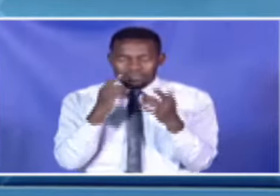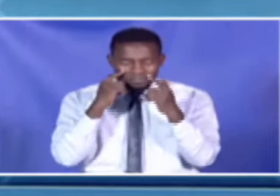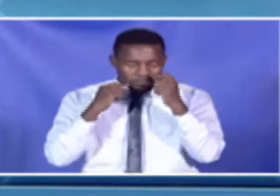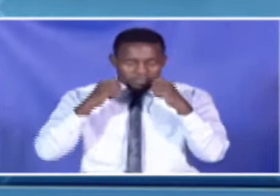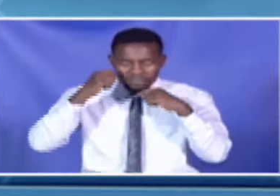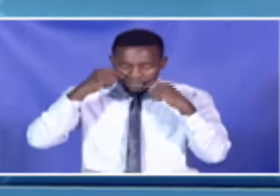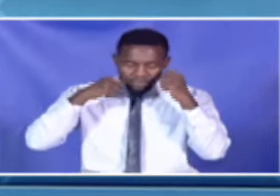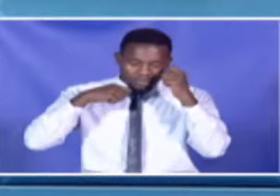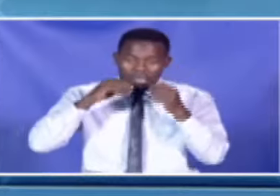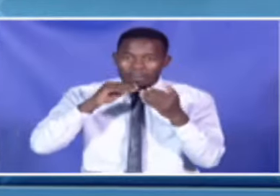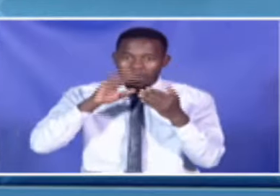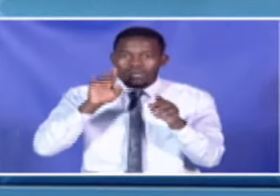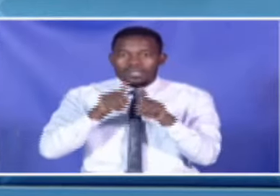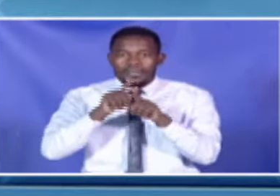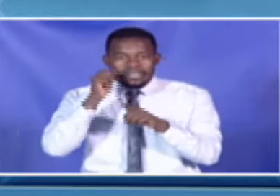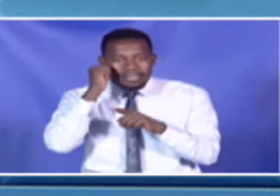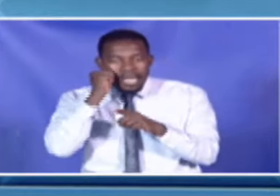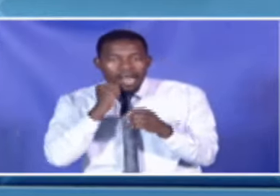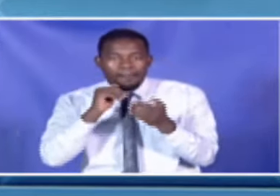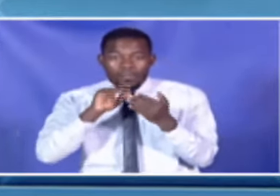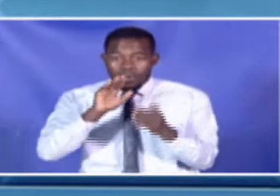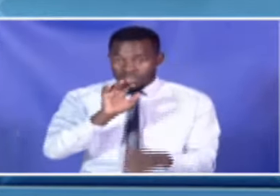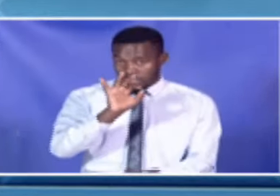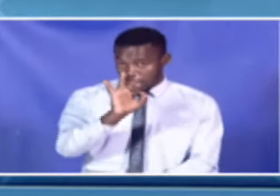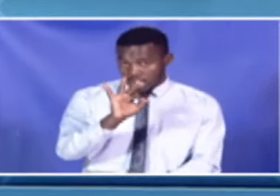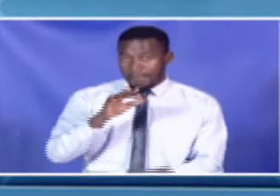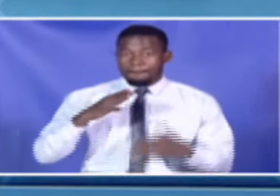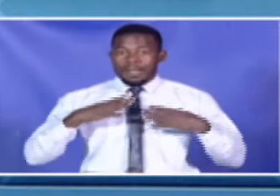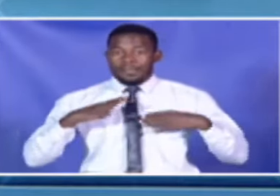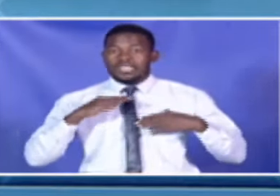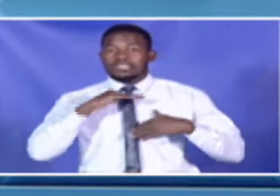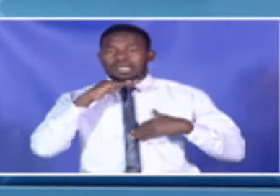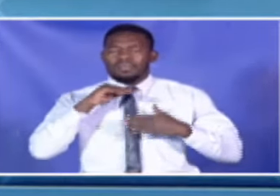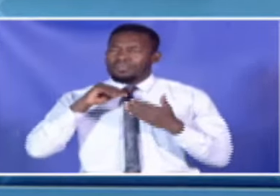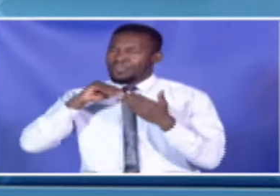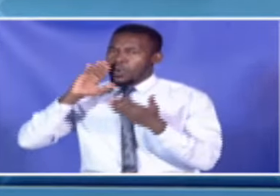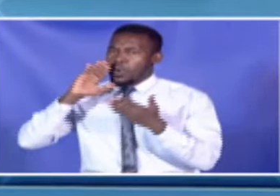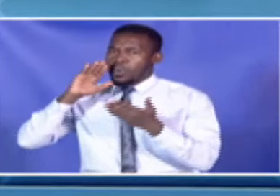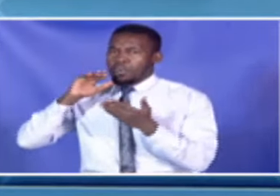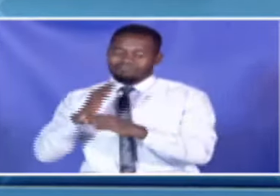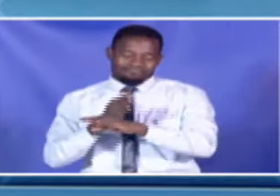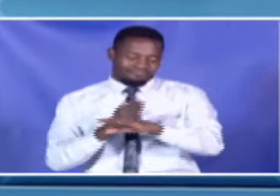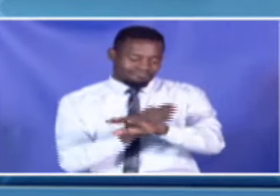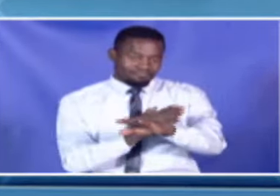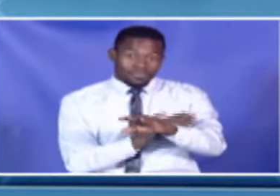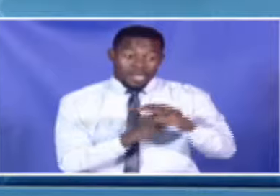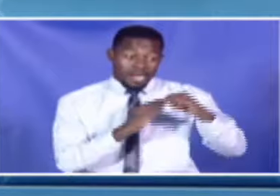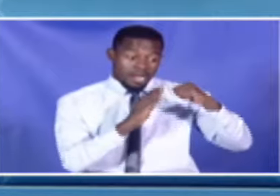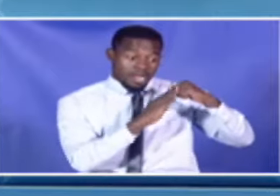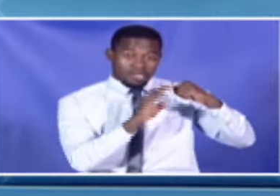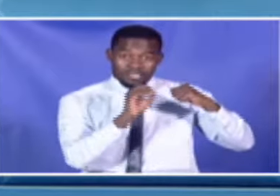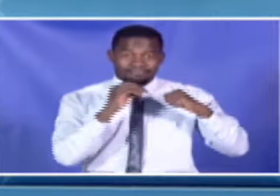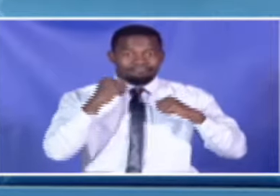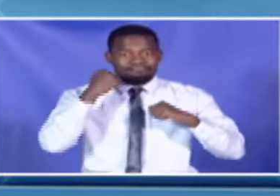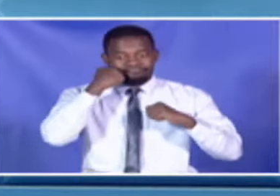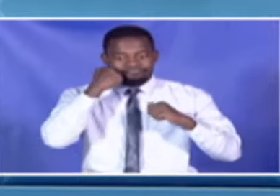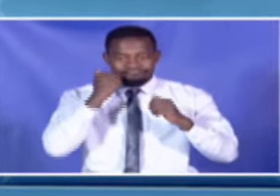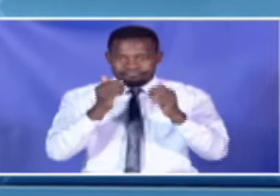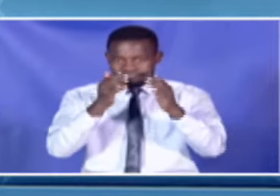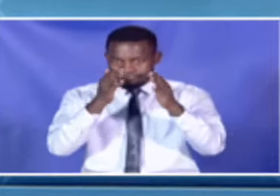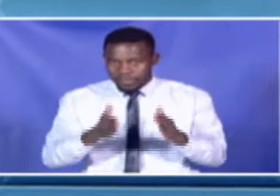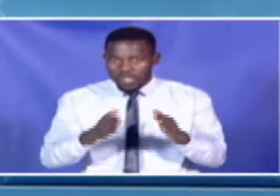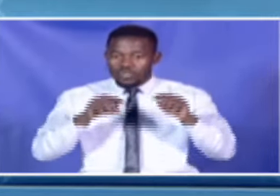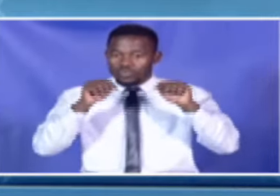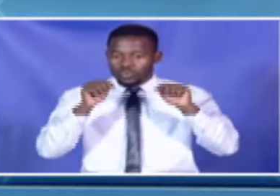launched into the incident that left three people dead and hundreds injured. 19 patients who suffered minor burns were today released from